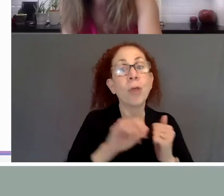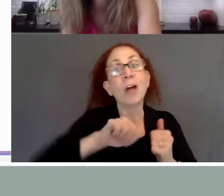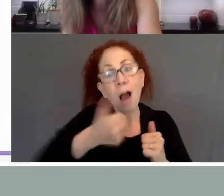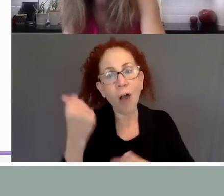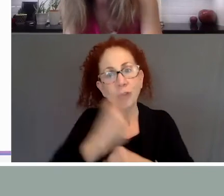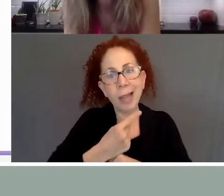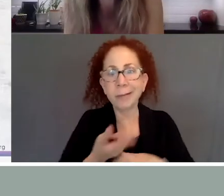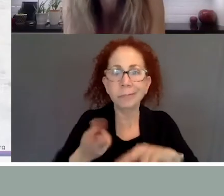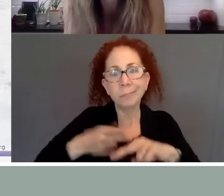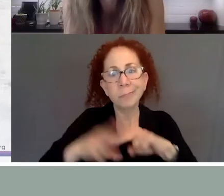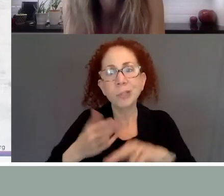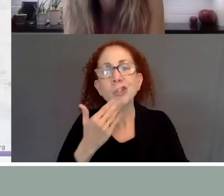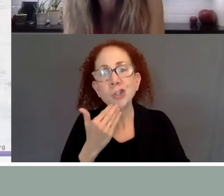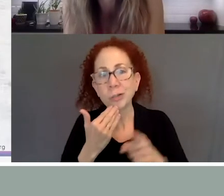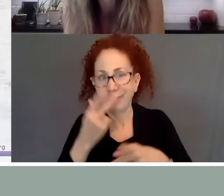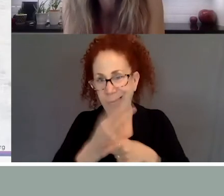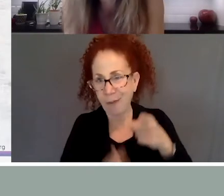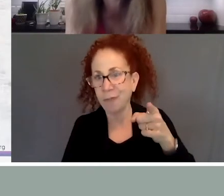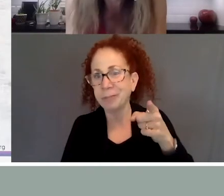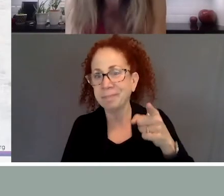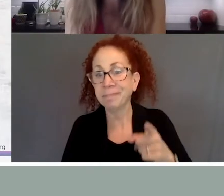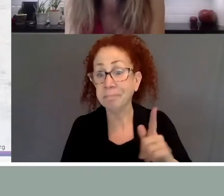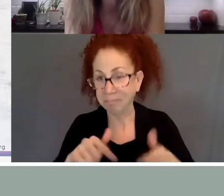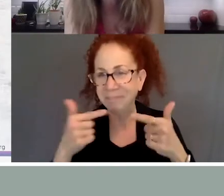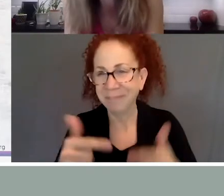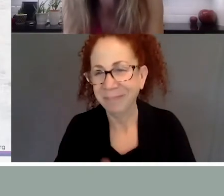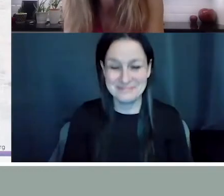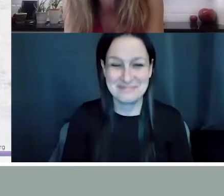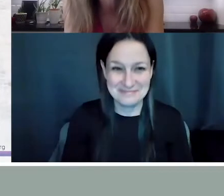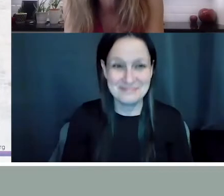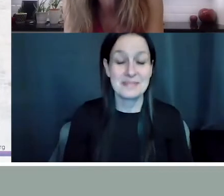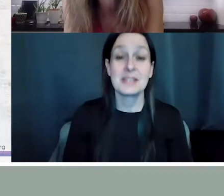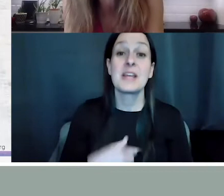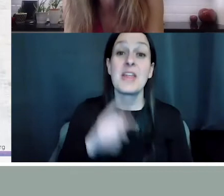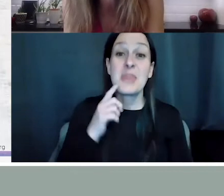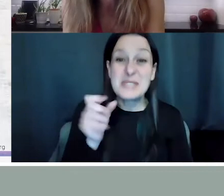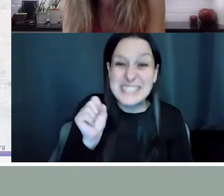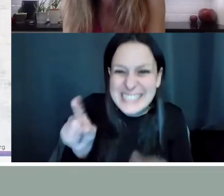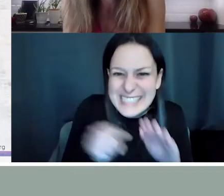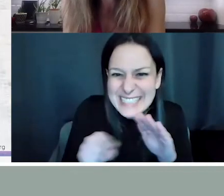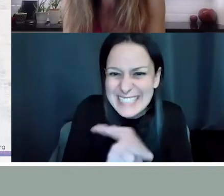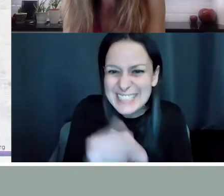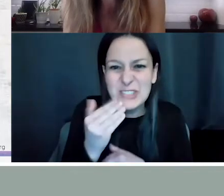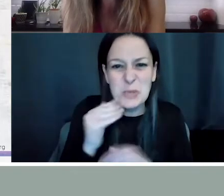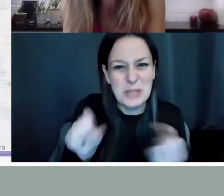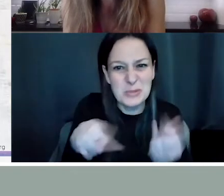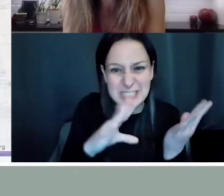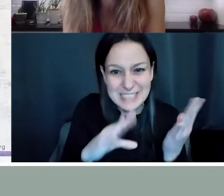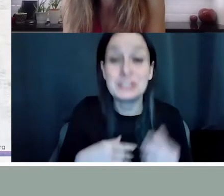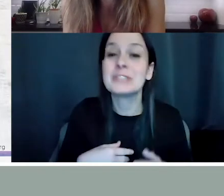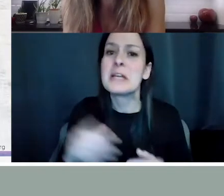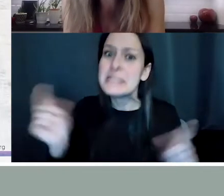sugars. It's the sneaky ones that we want to ditch, not the celebration ones. These are